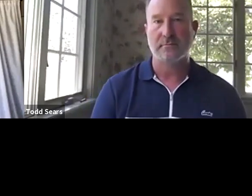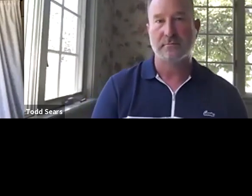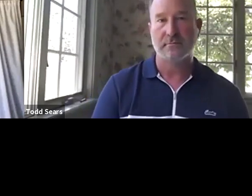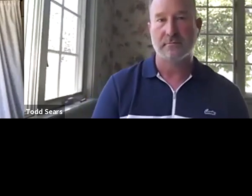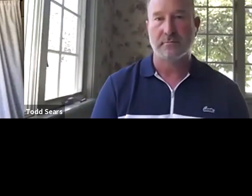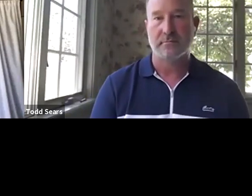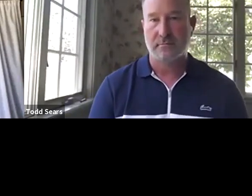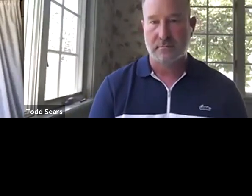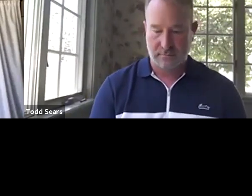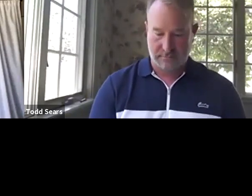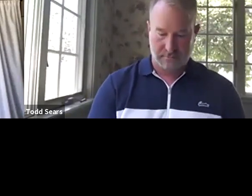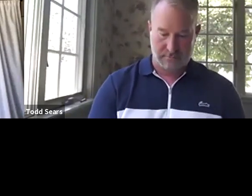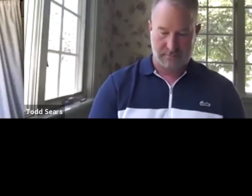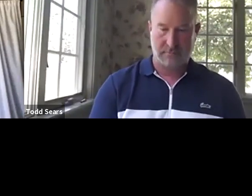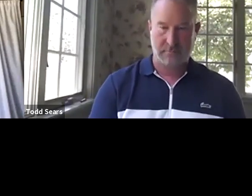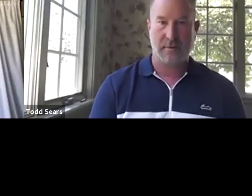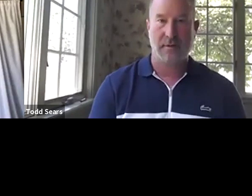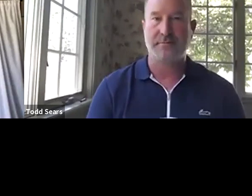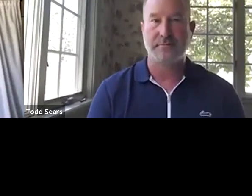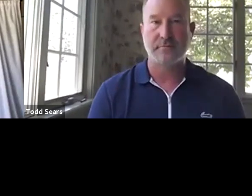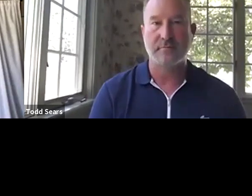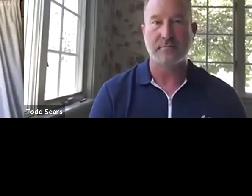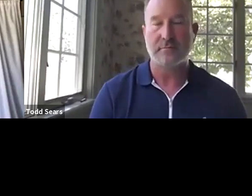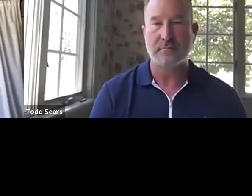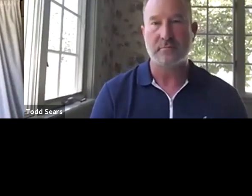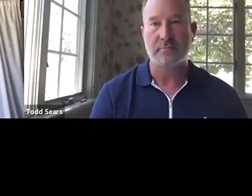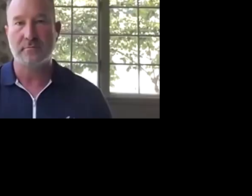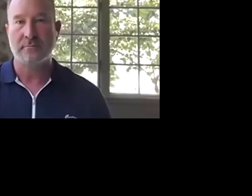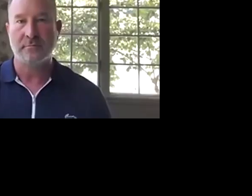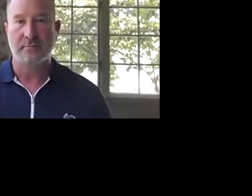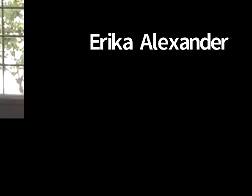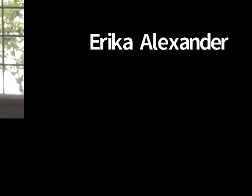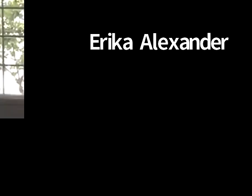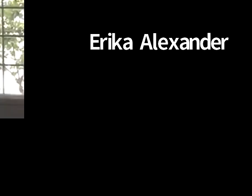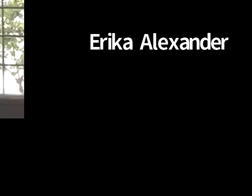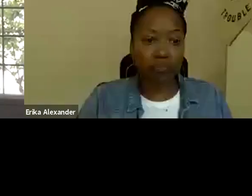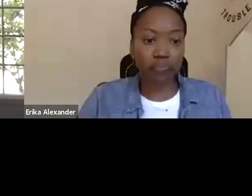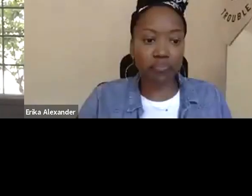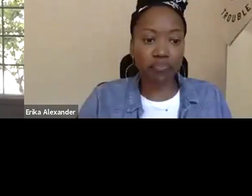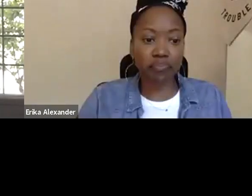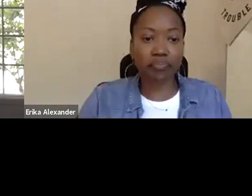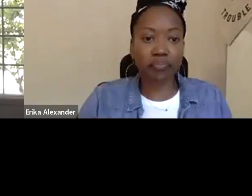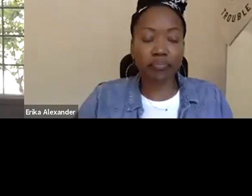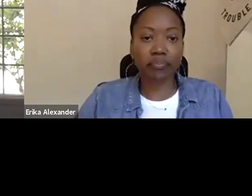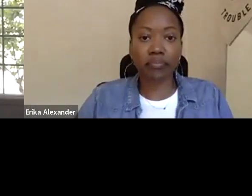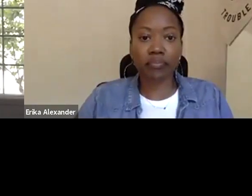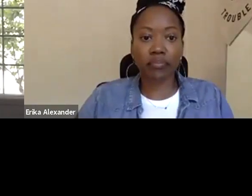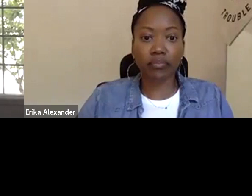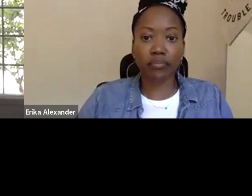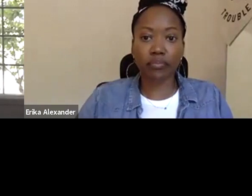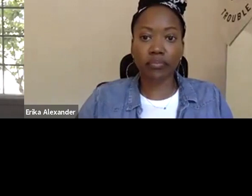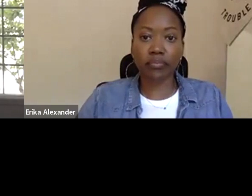with Erica. So this round of question is about how you came into your allyship and how your